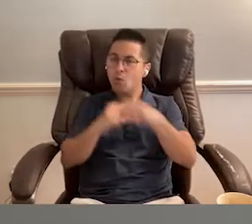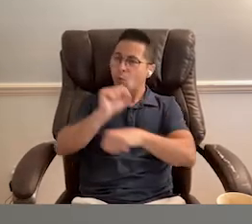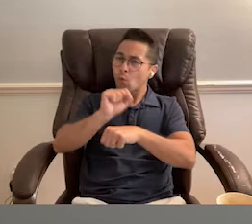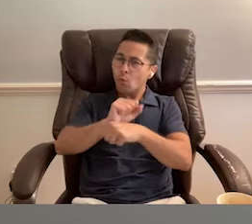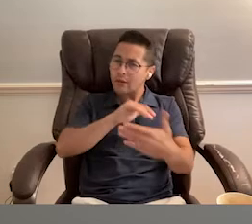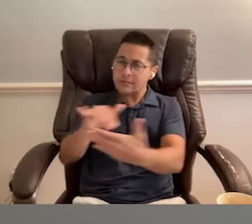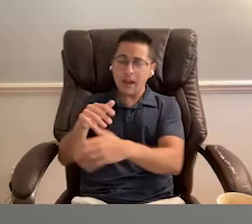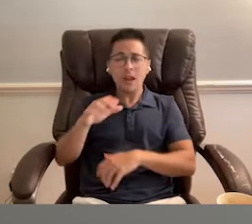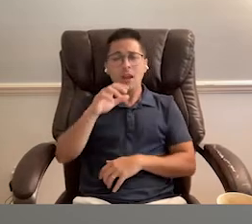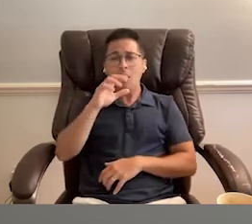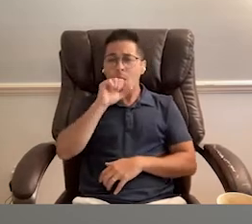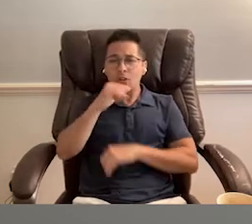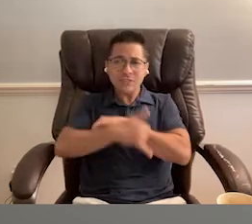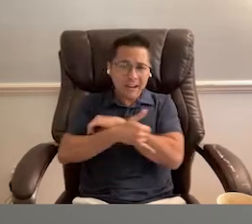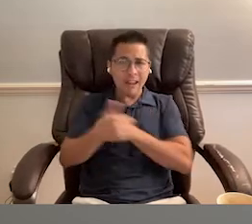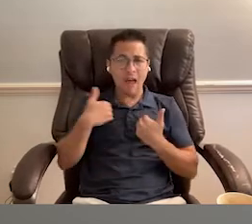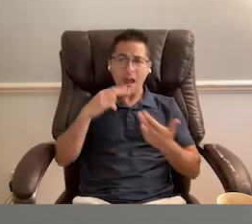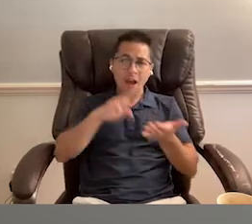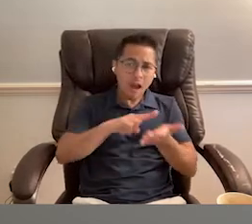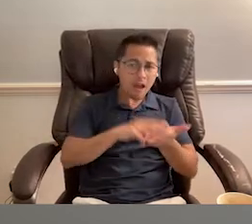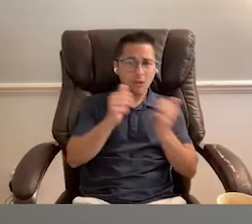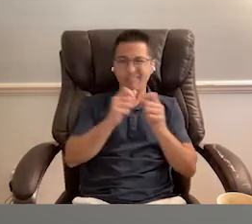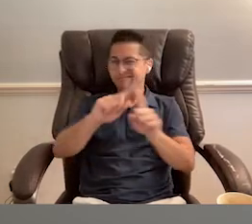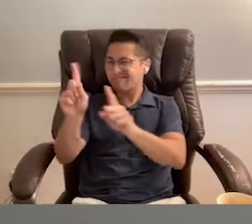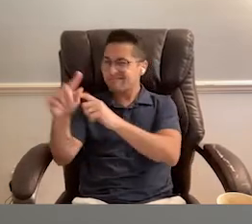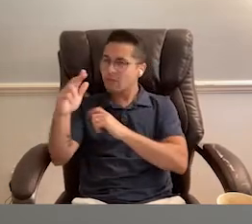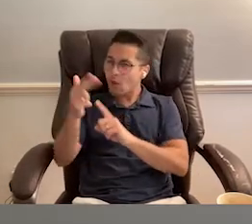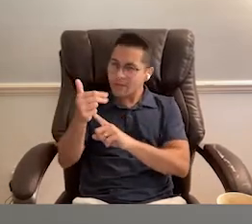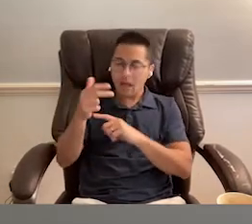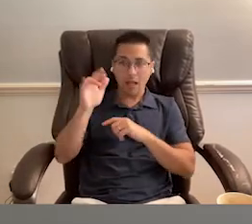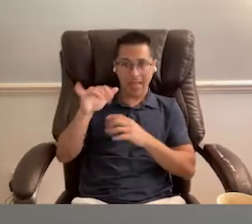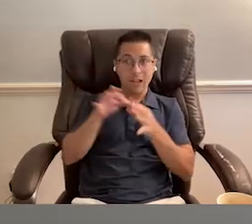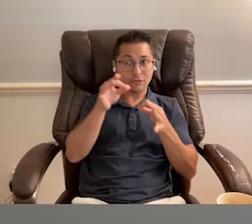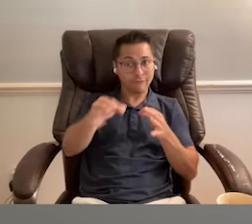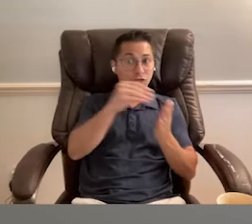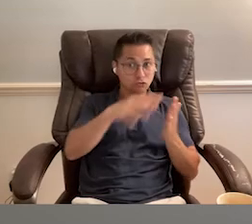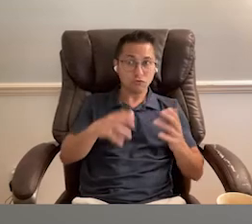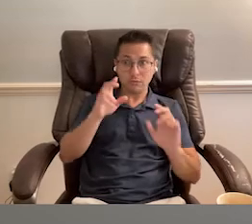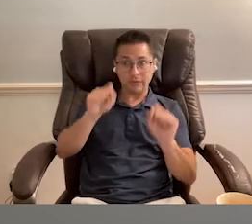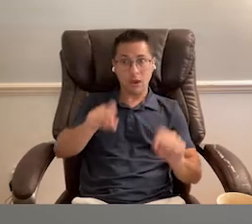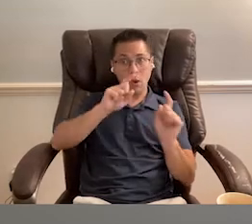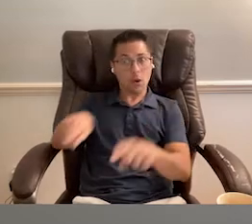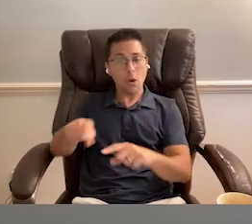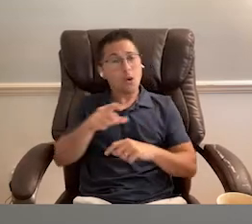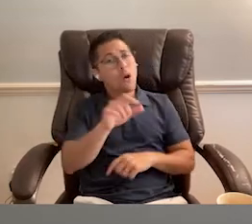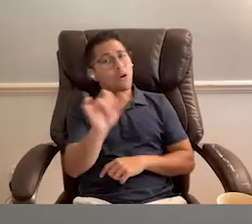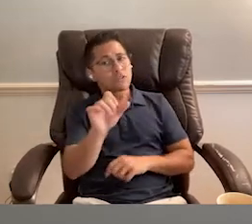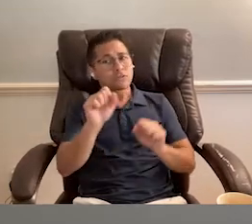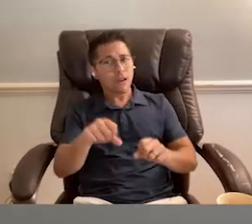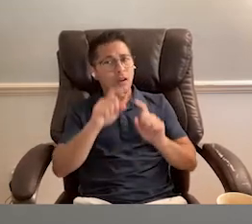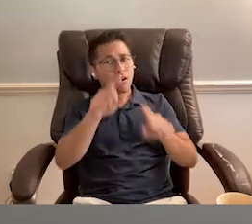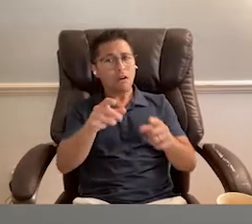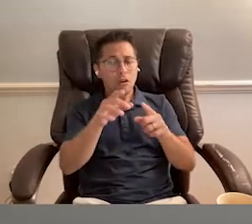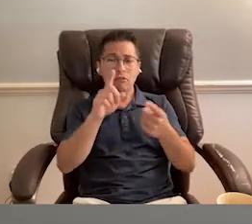County has a lot of contracts with various hotels and various other places where those deferment students go to. They can also defer